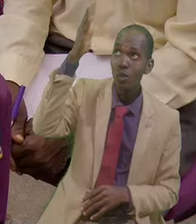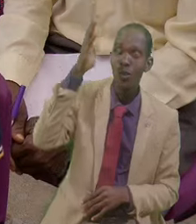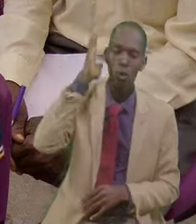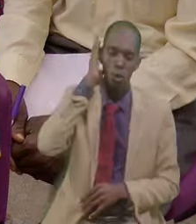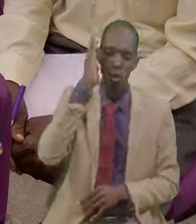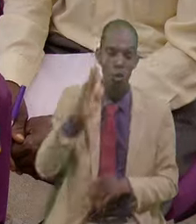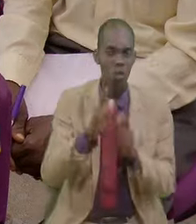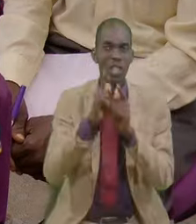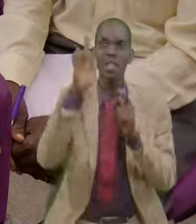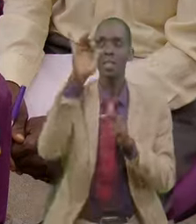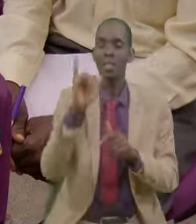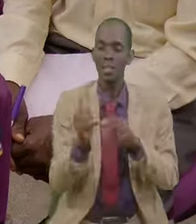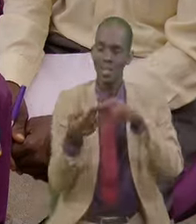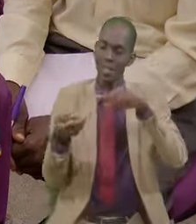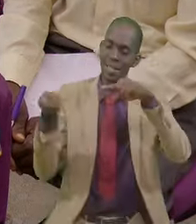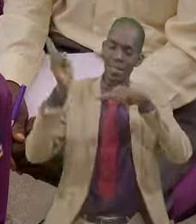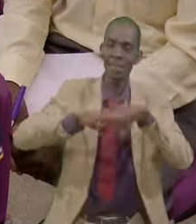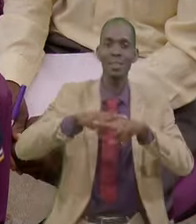greatly increase.